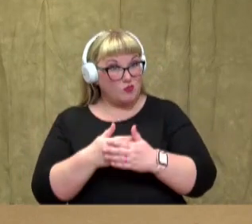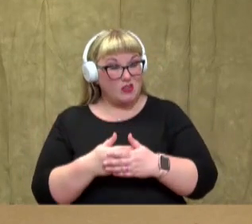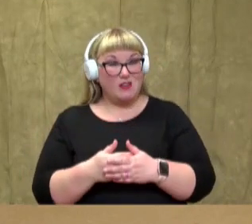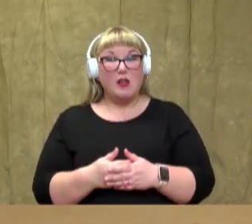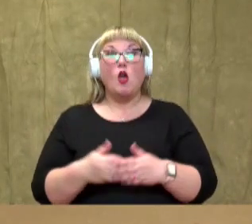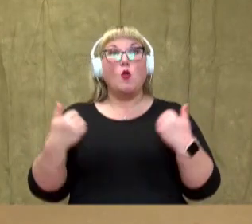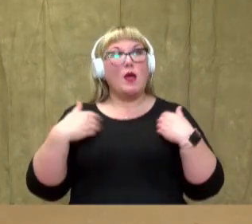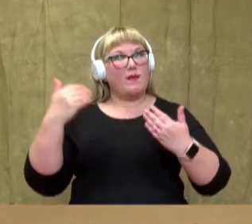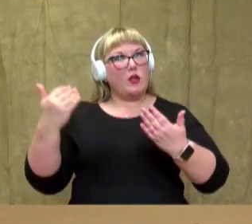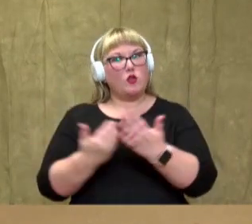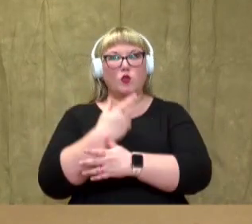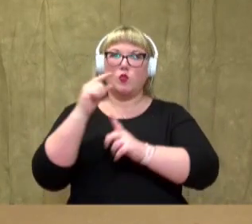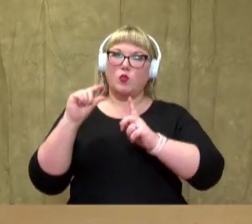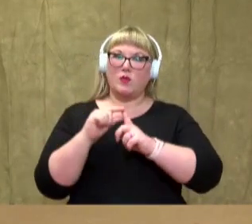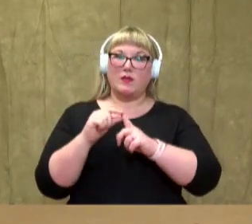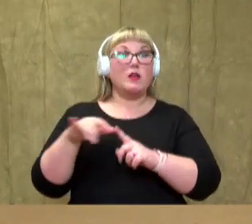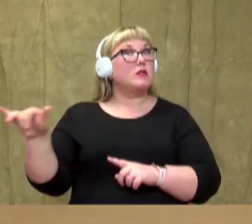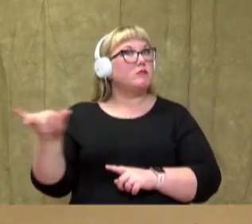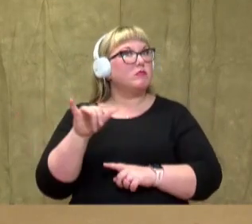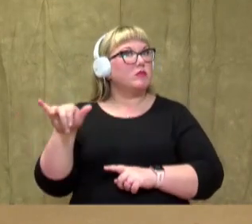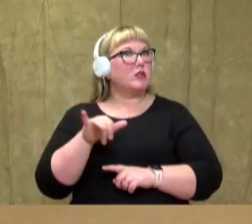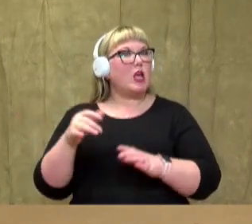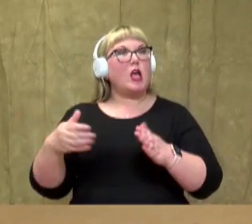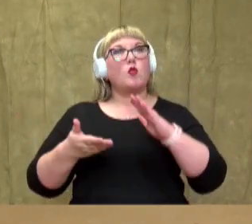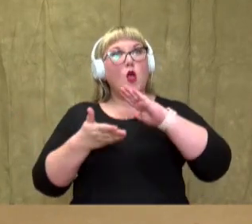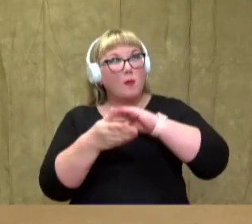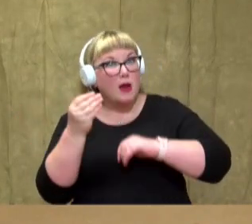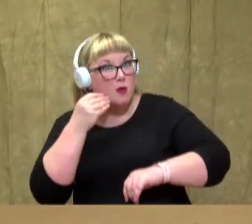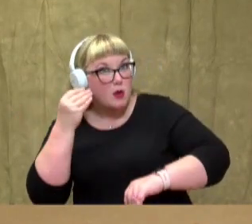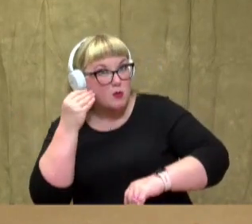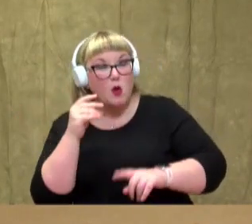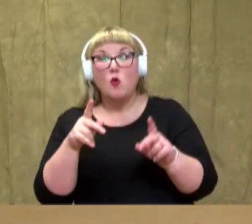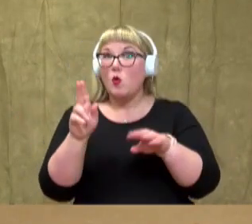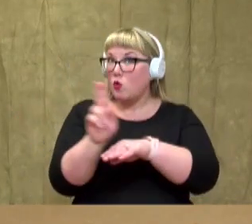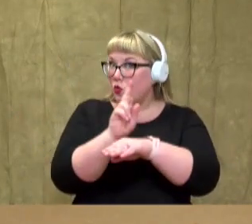new word. Remember, just like when you're baking at home and you're using a